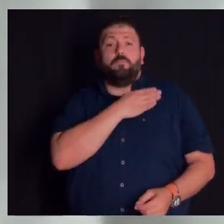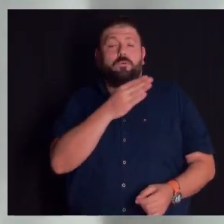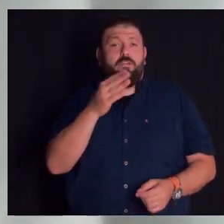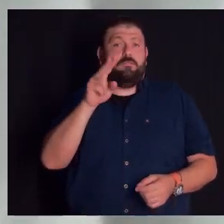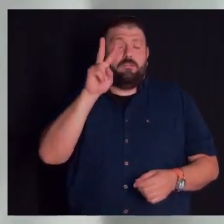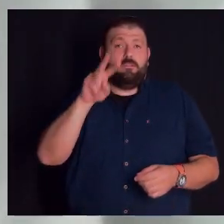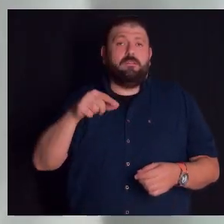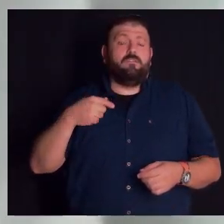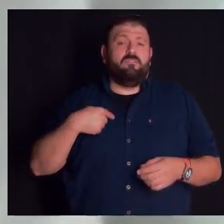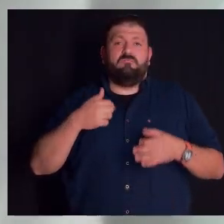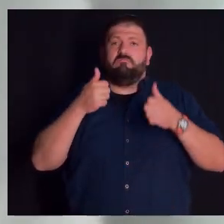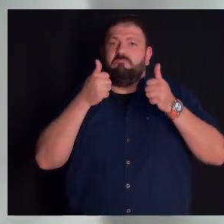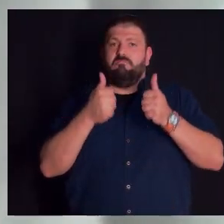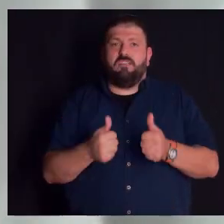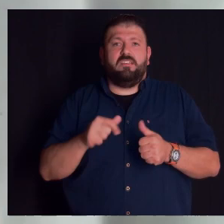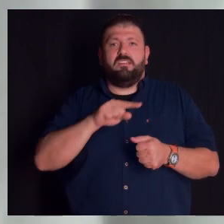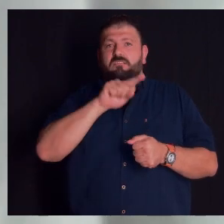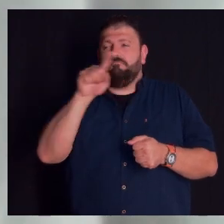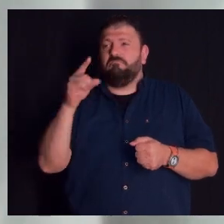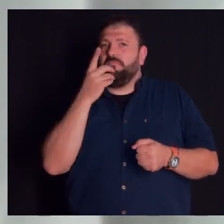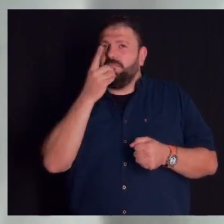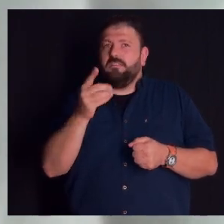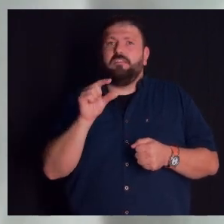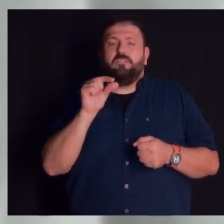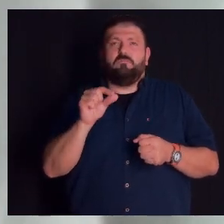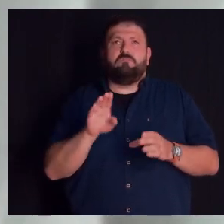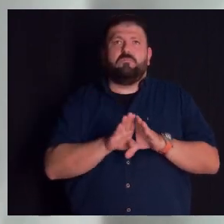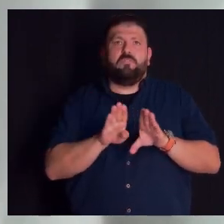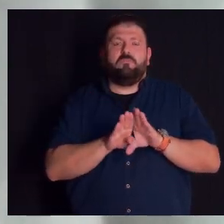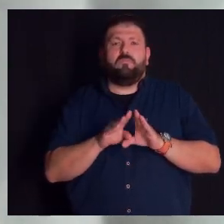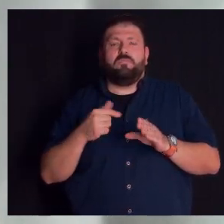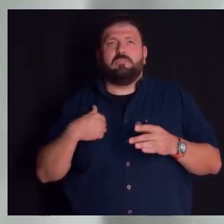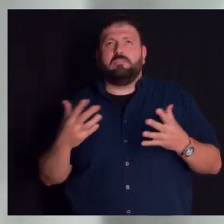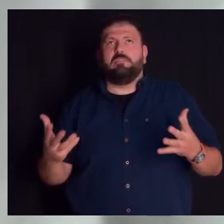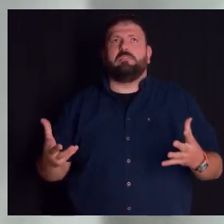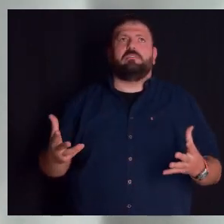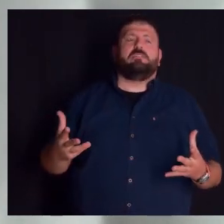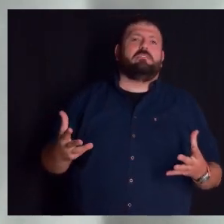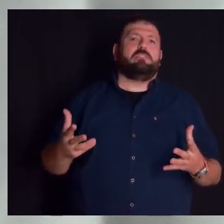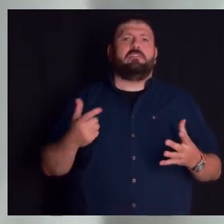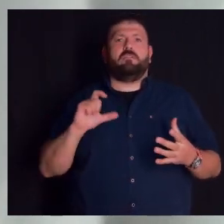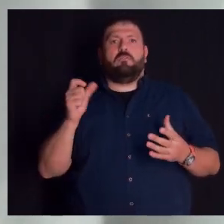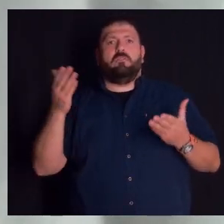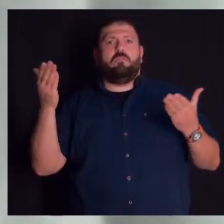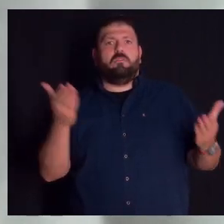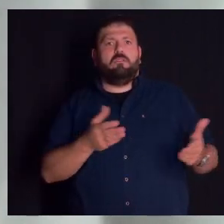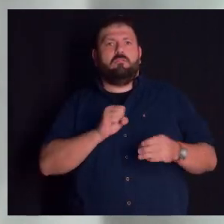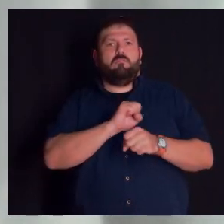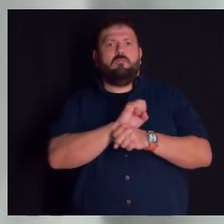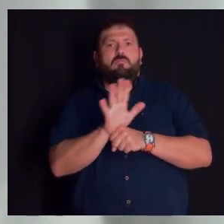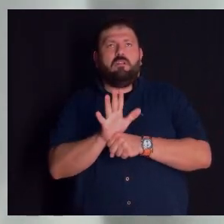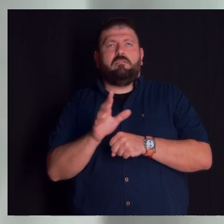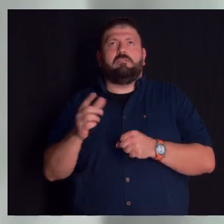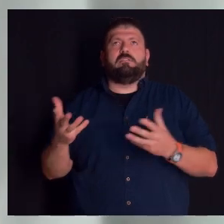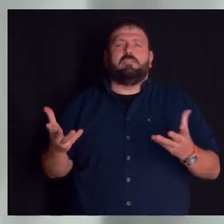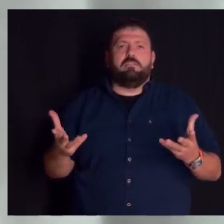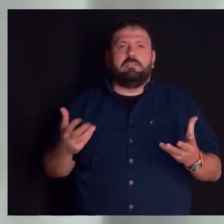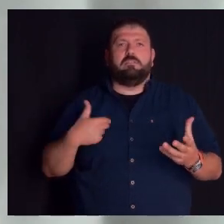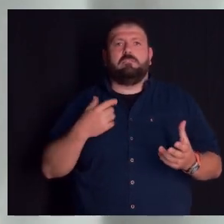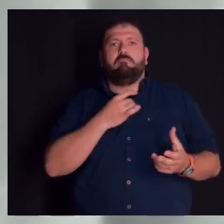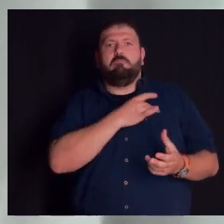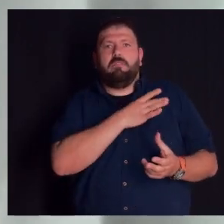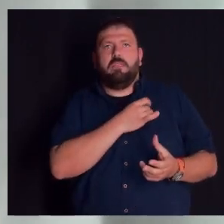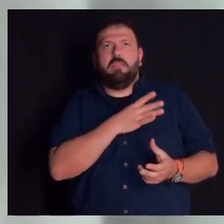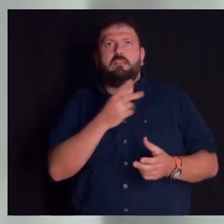Well, as they said, I was kind of paralyzed when this came in. You